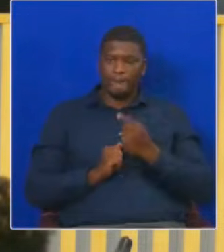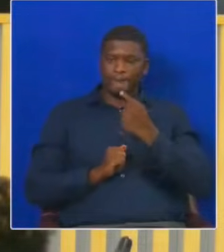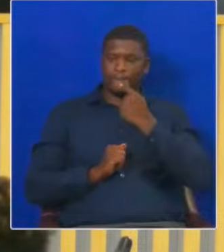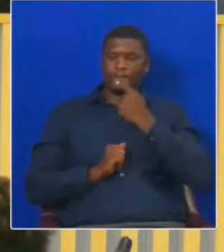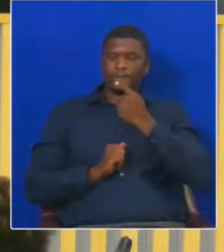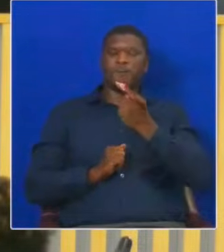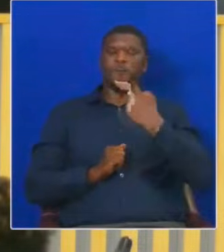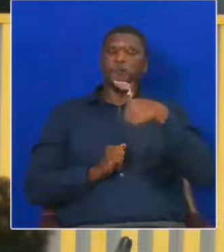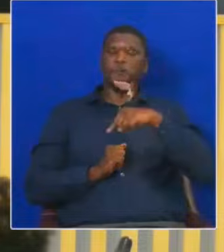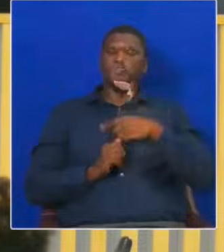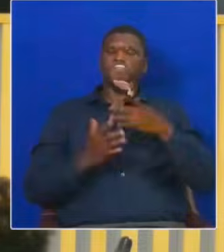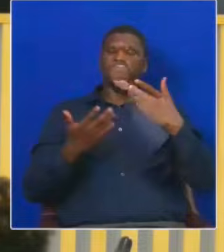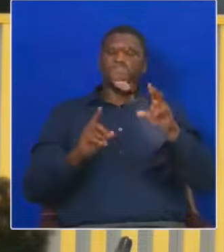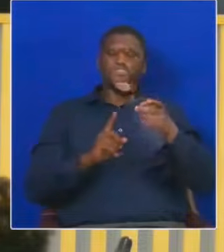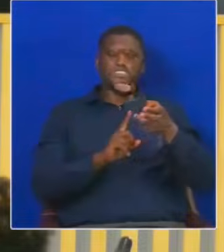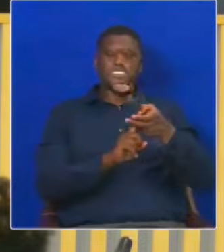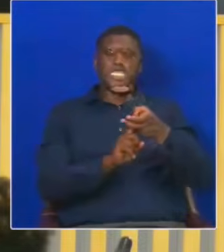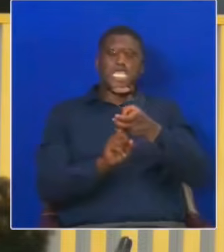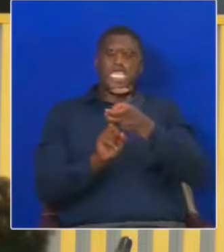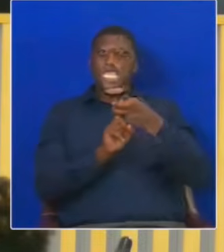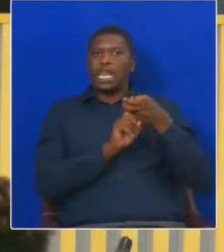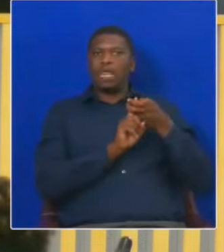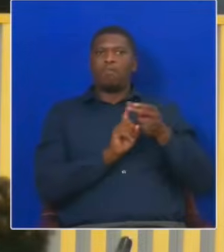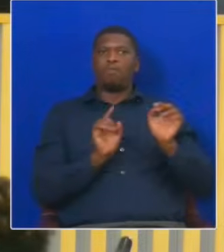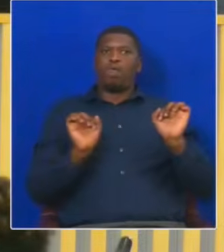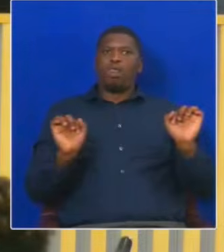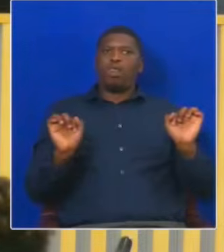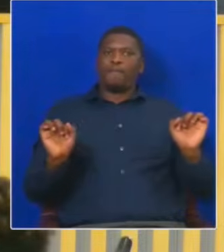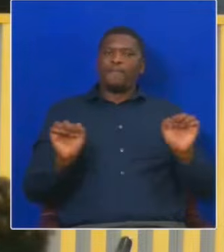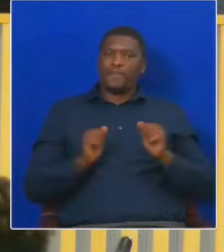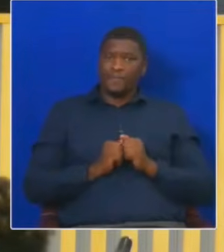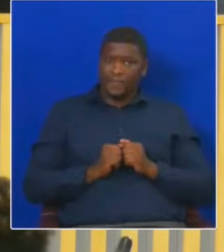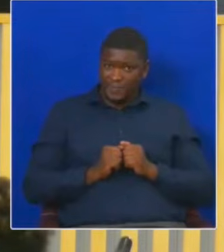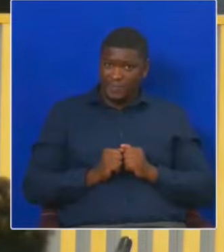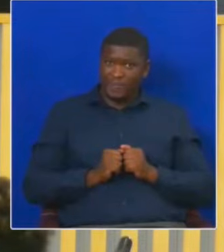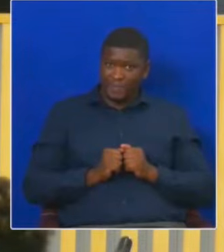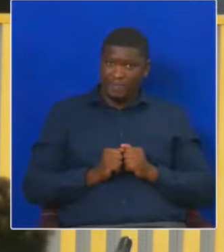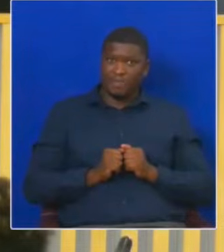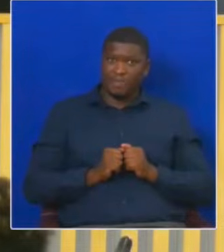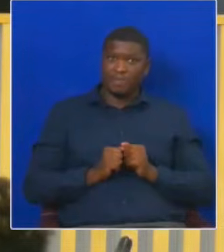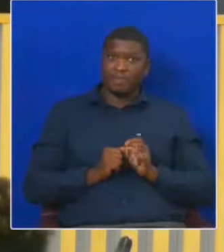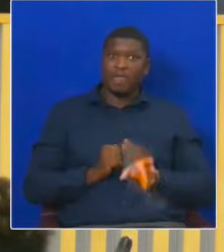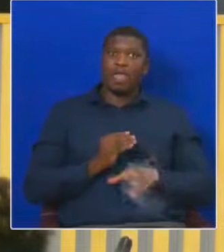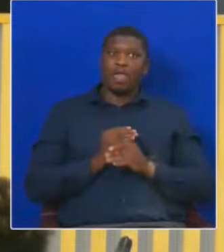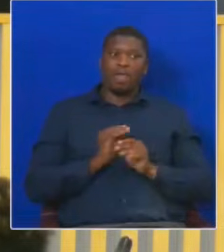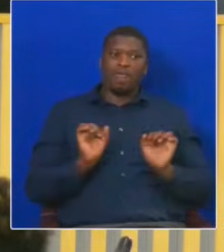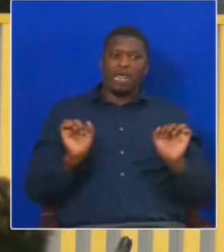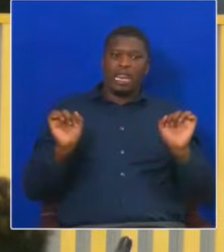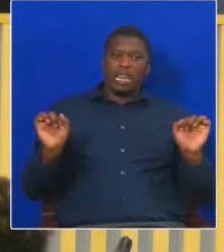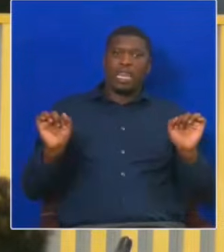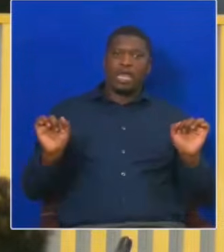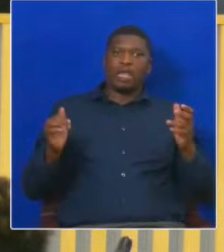kidnapped them and they were tortured.